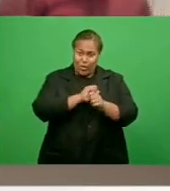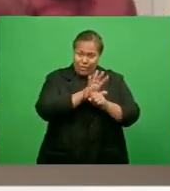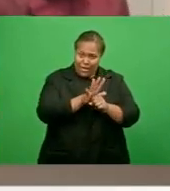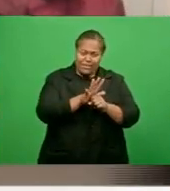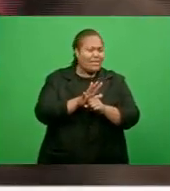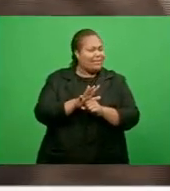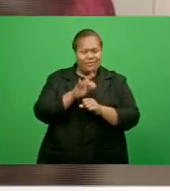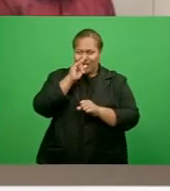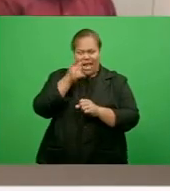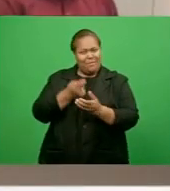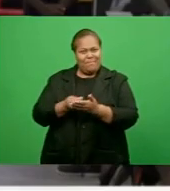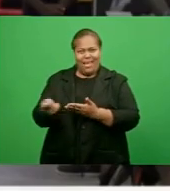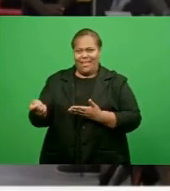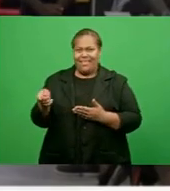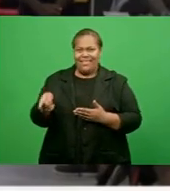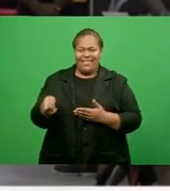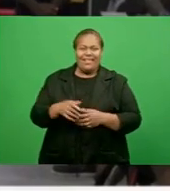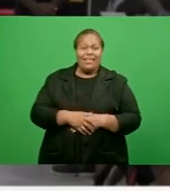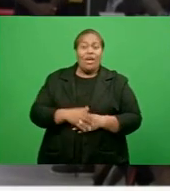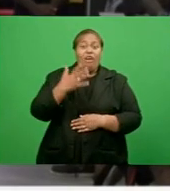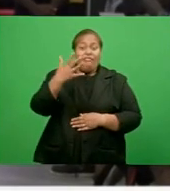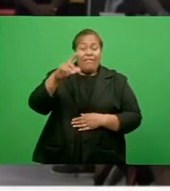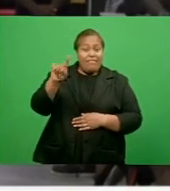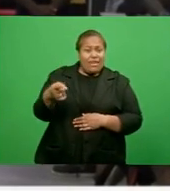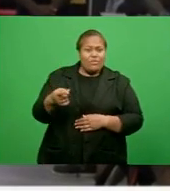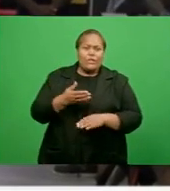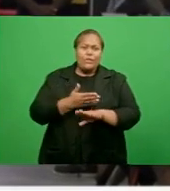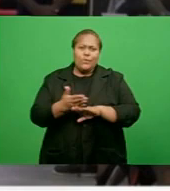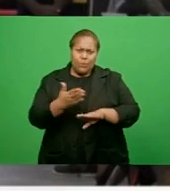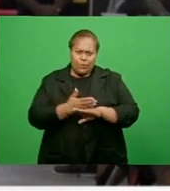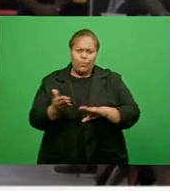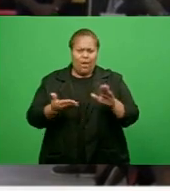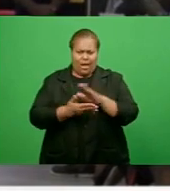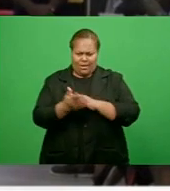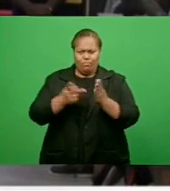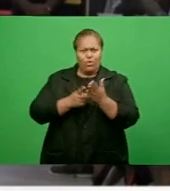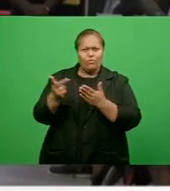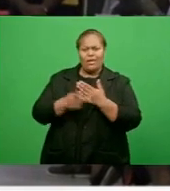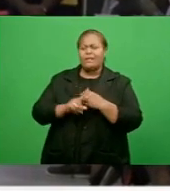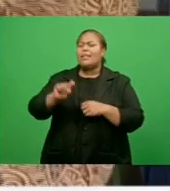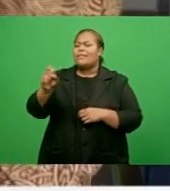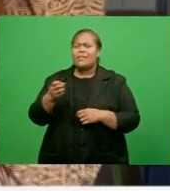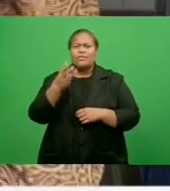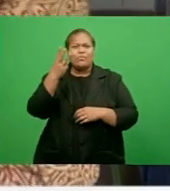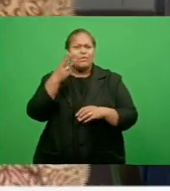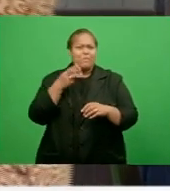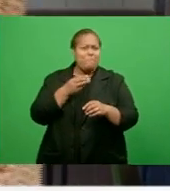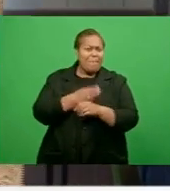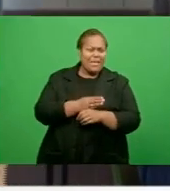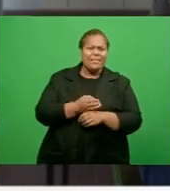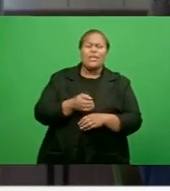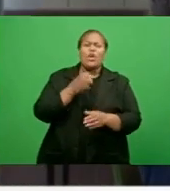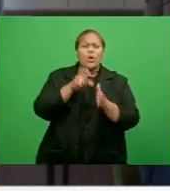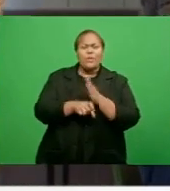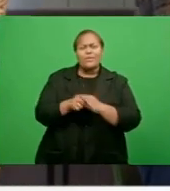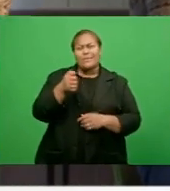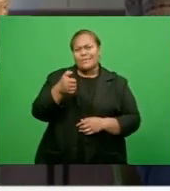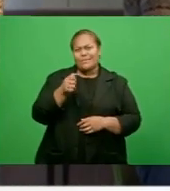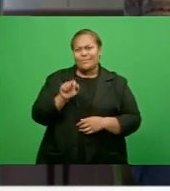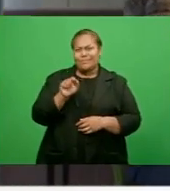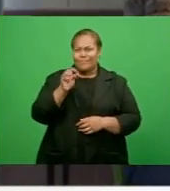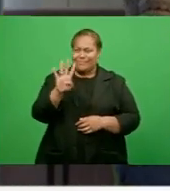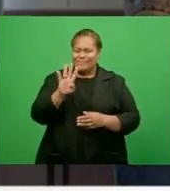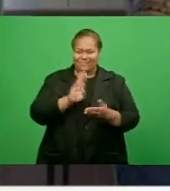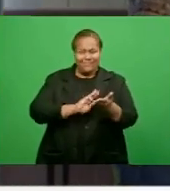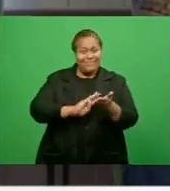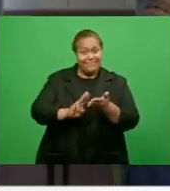It's estimated that 5,000 new hires under the scheme for the next 3 months will cost $6.4 million. Meanwhile, Syed